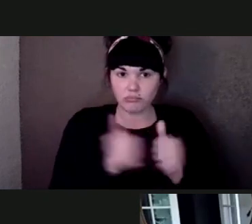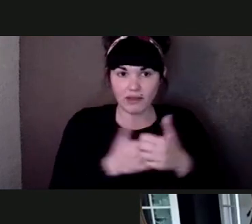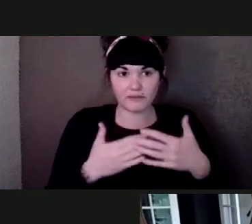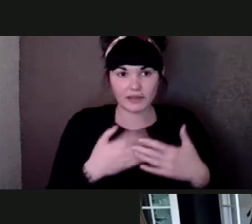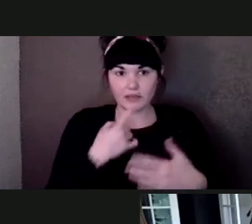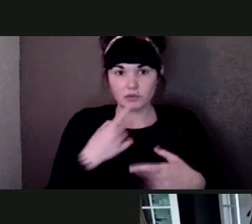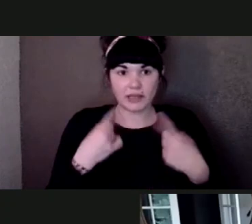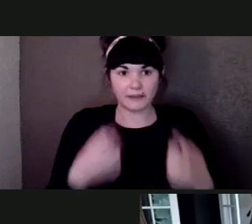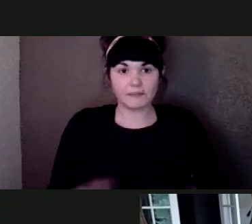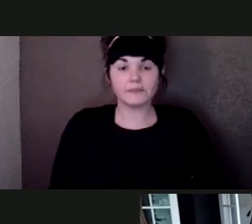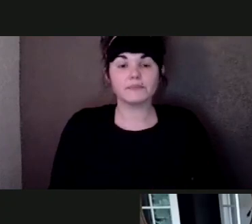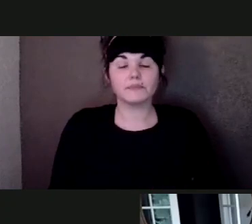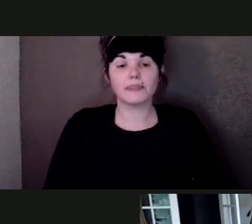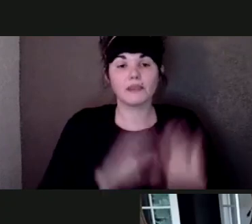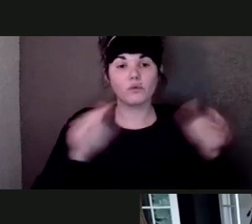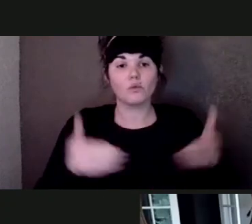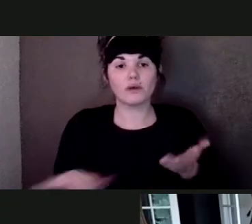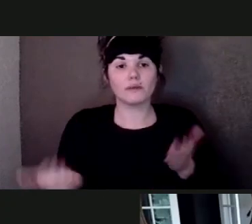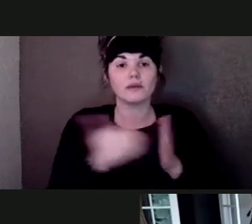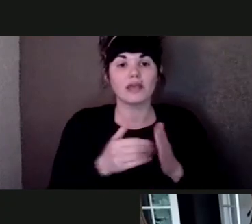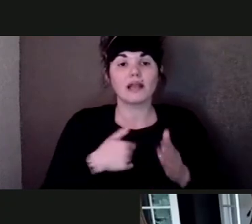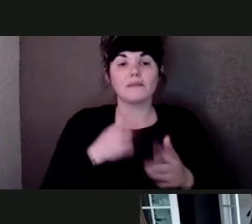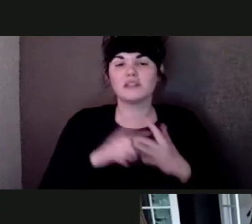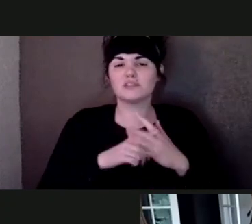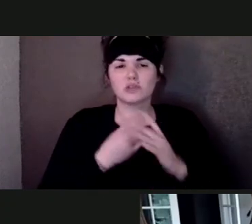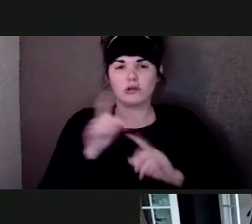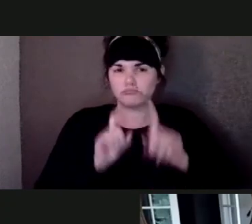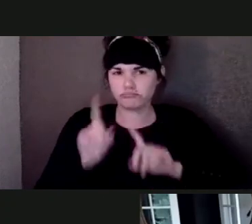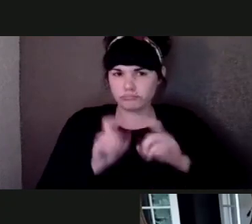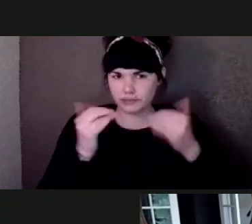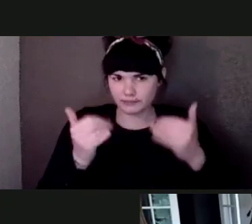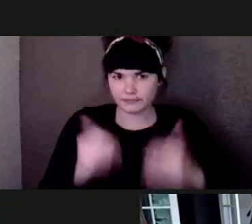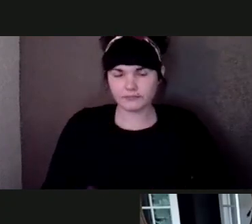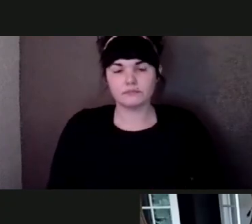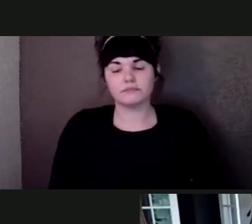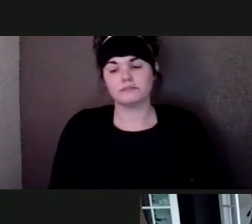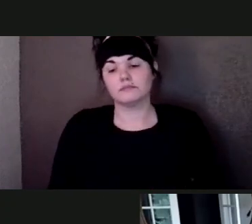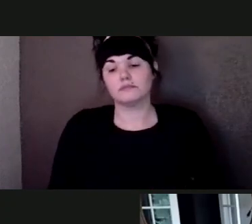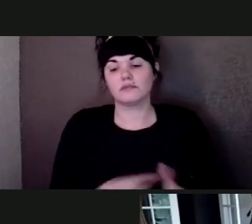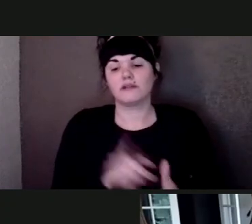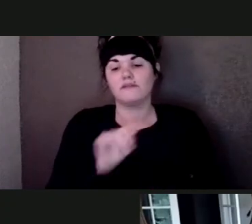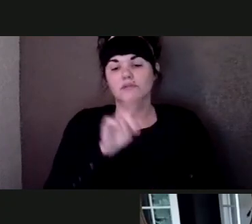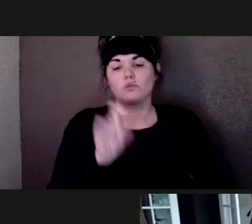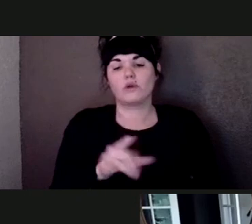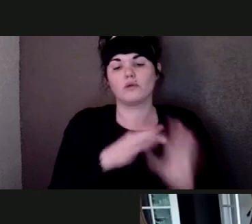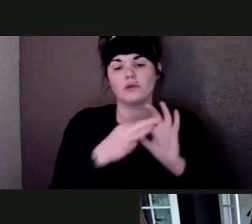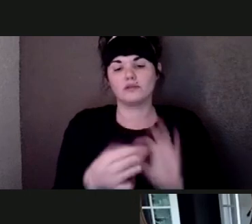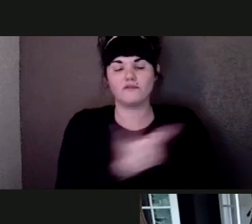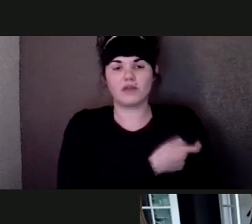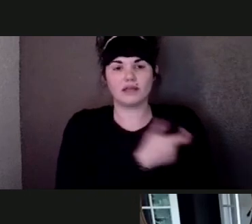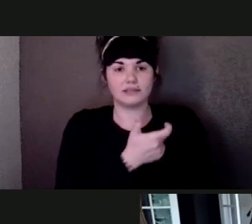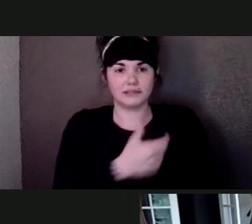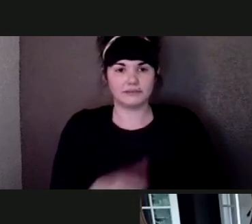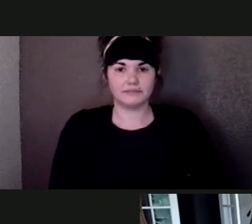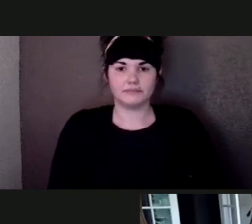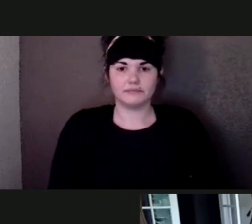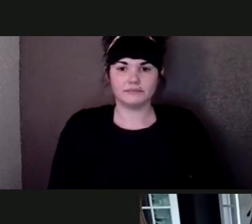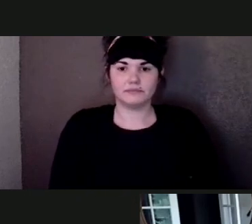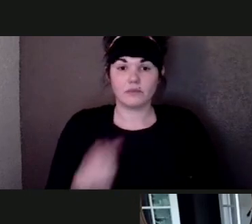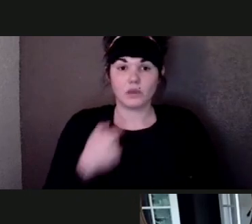So welcome back. I'm going to dive right into the questions here. Um, first question is about the vaccine. Um, as we have